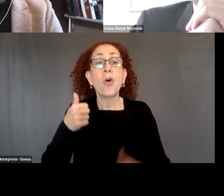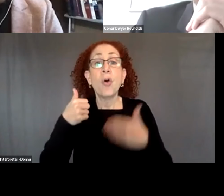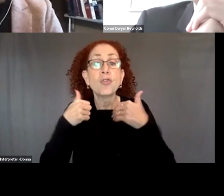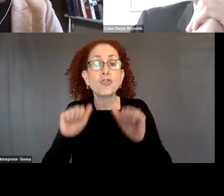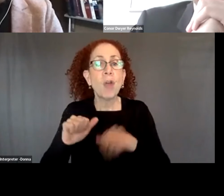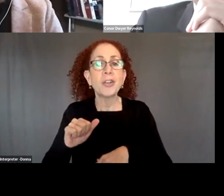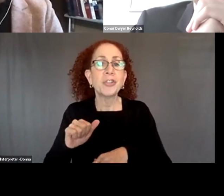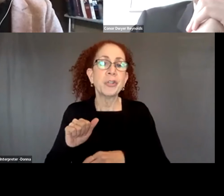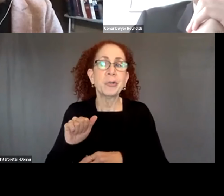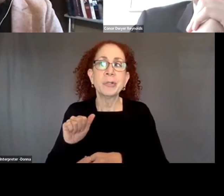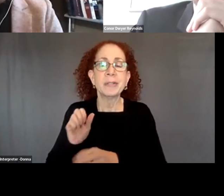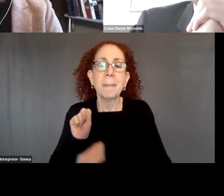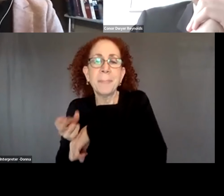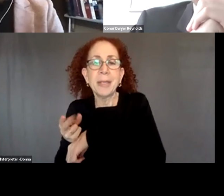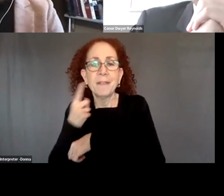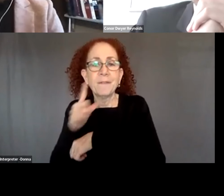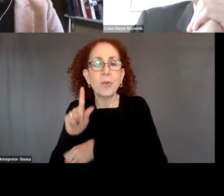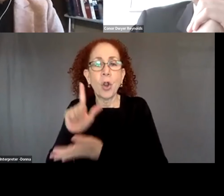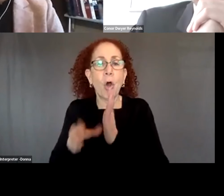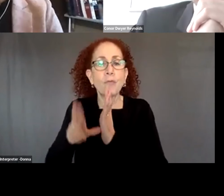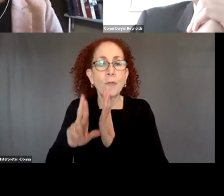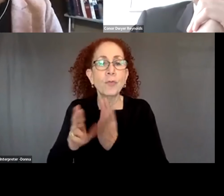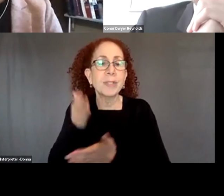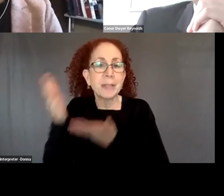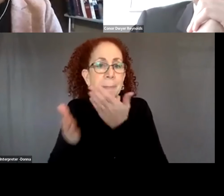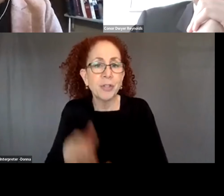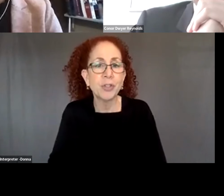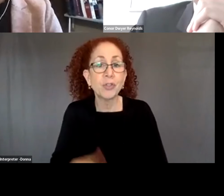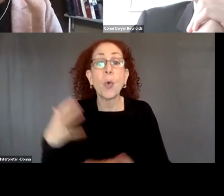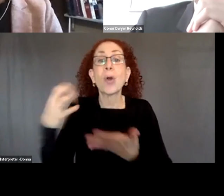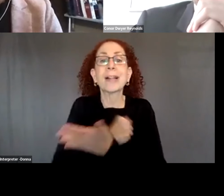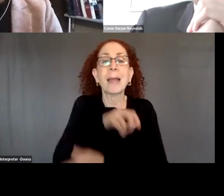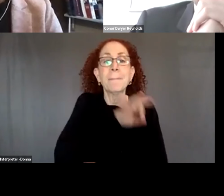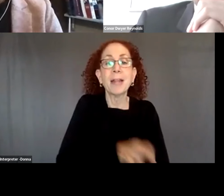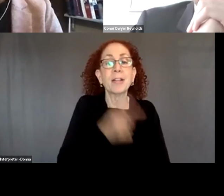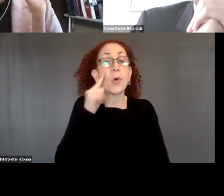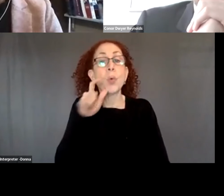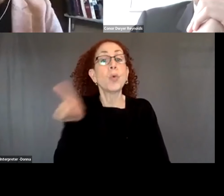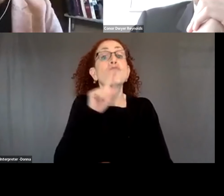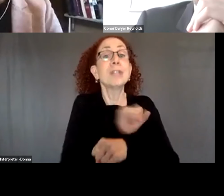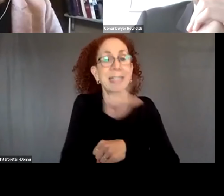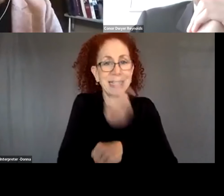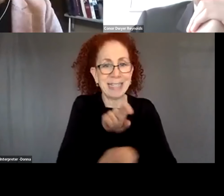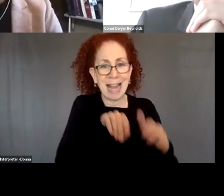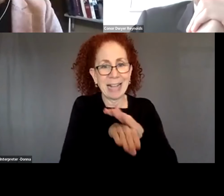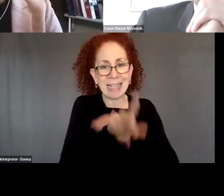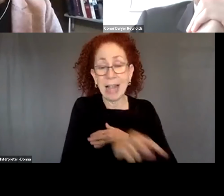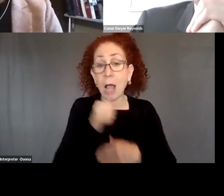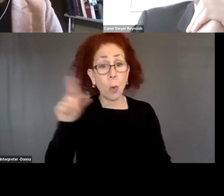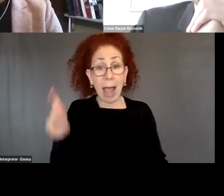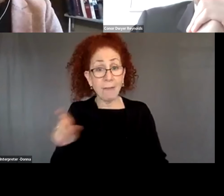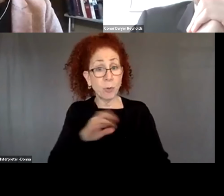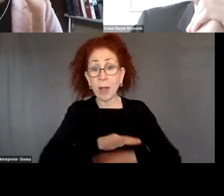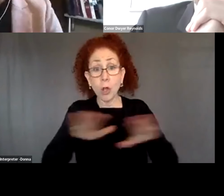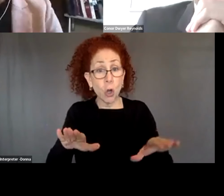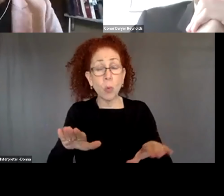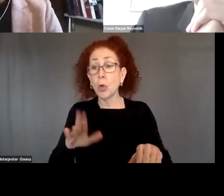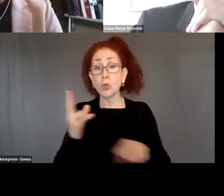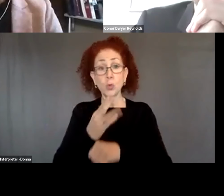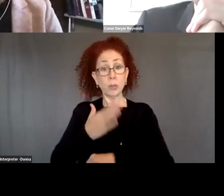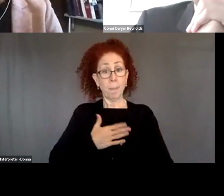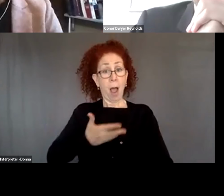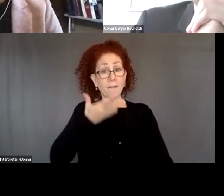submissions, or to claim benefits set aside for those with access needs. I don't have to, and I don't center my voice or